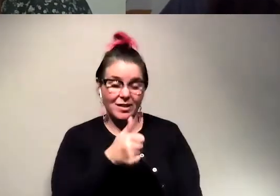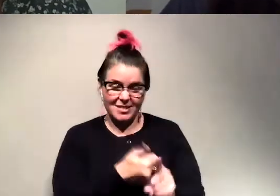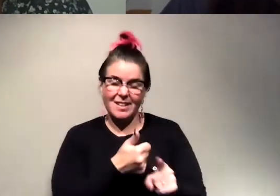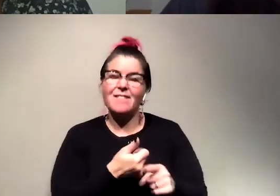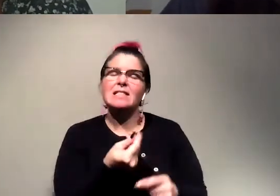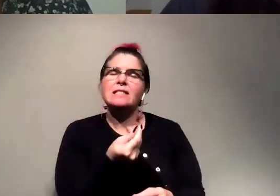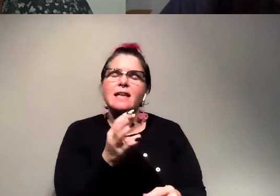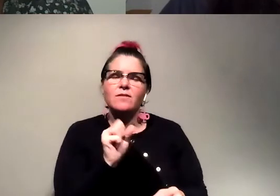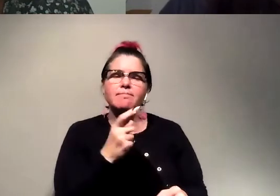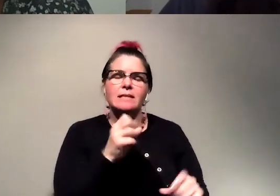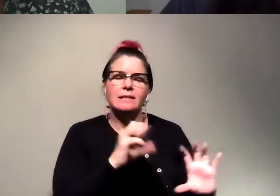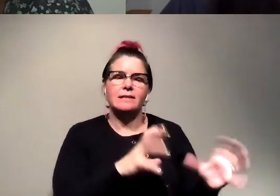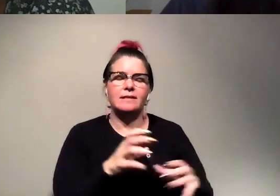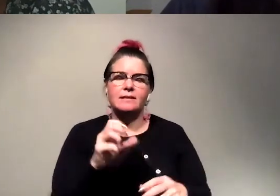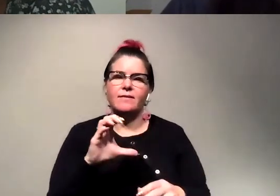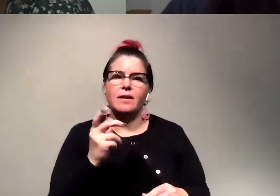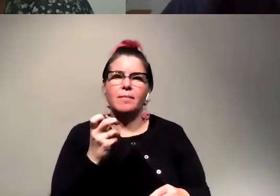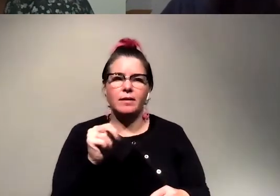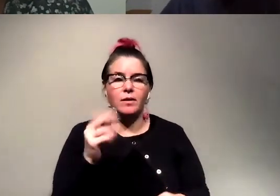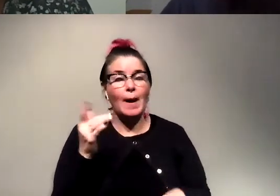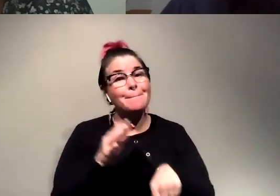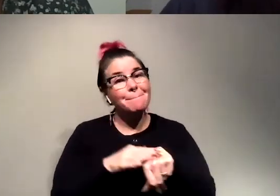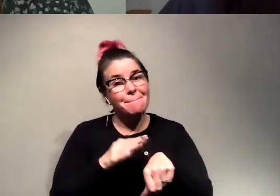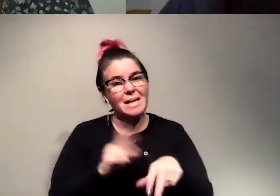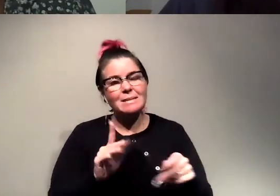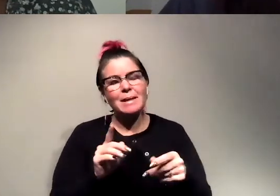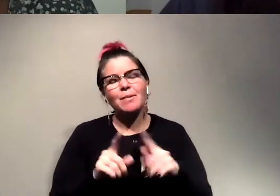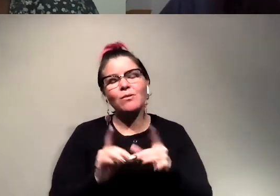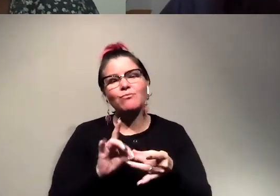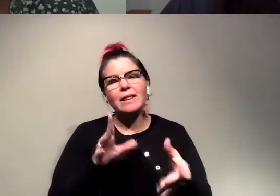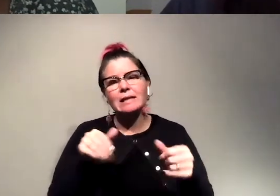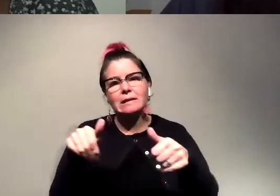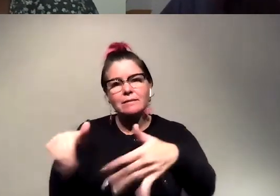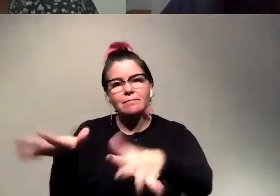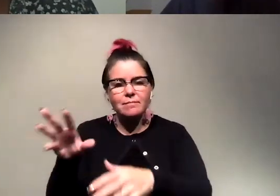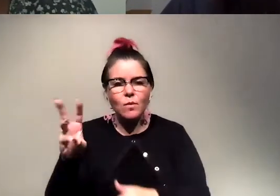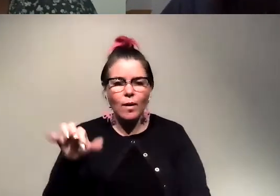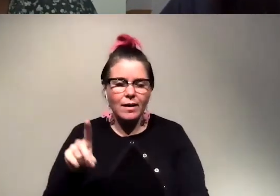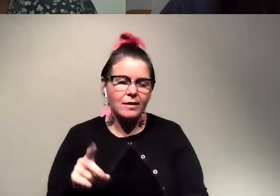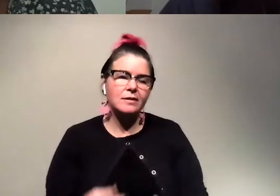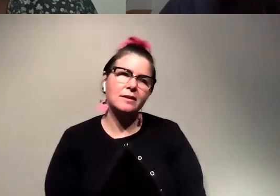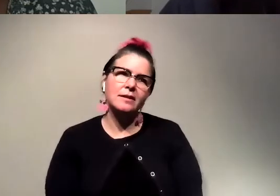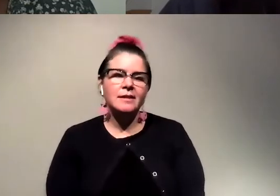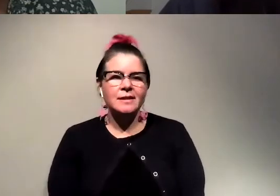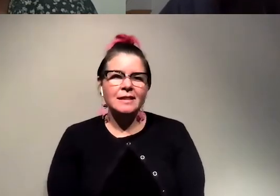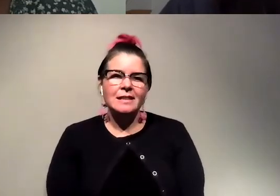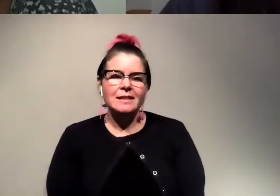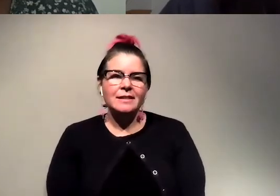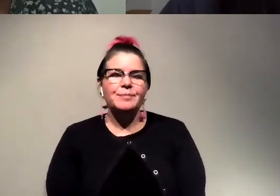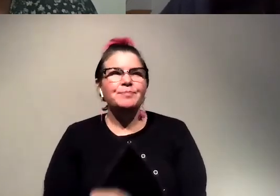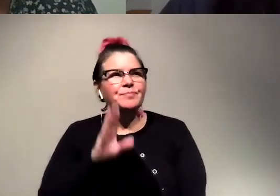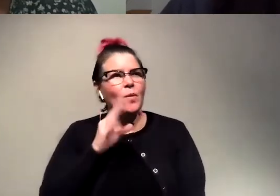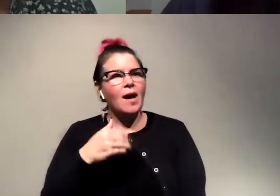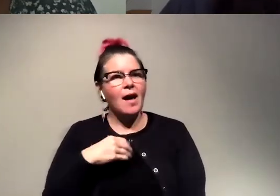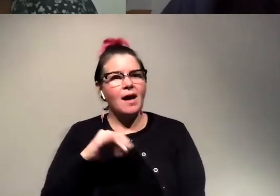species of chameleons because they were pets and people released them. So there's, I know they have